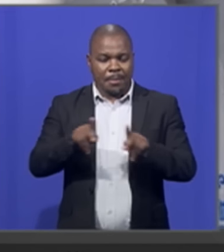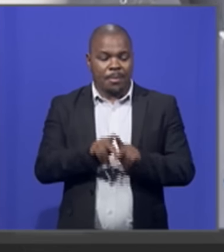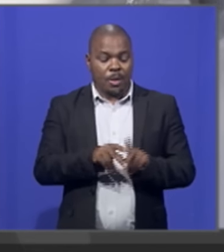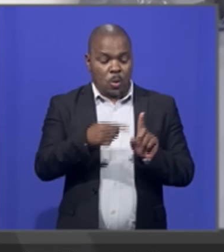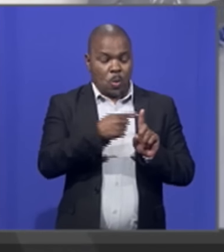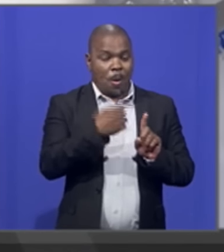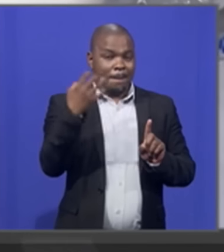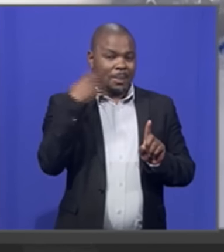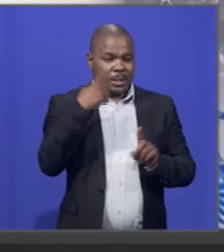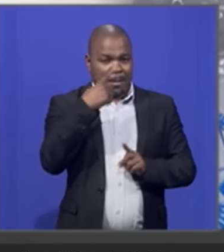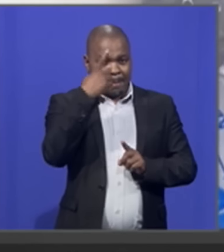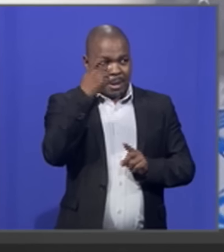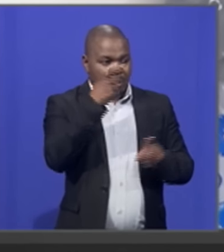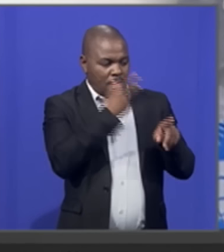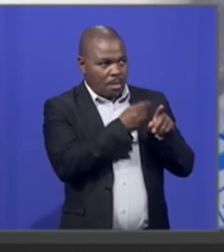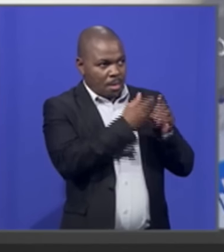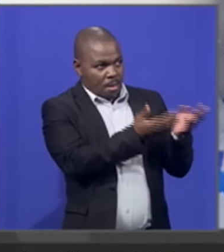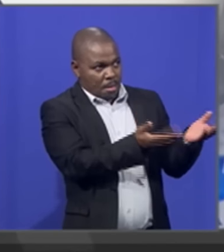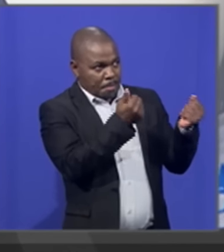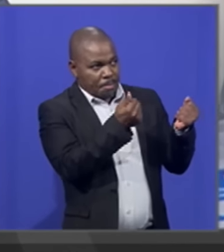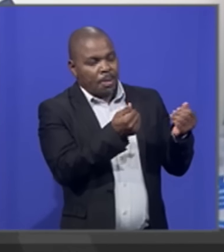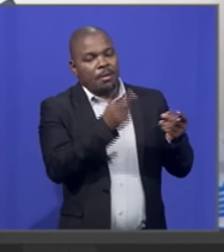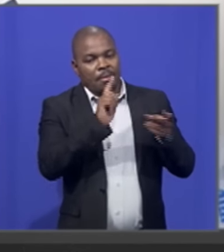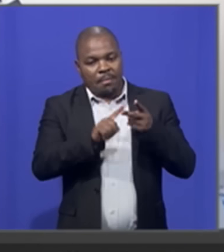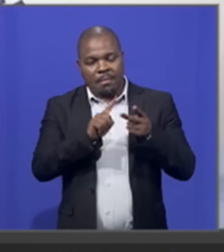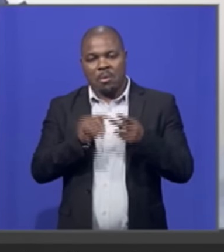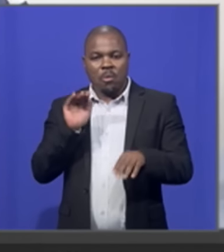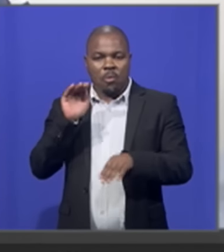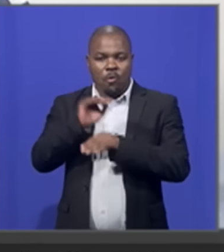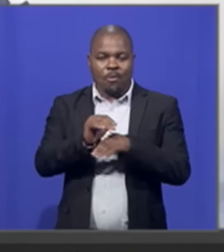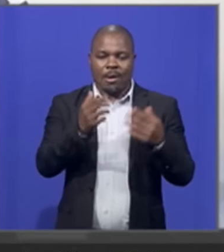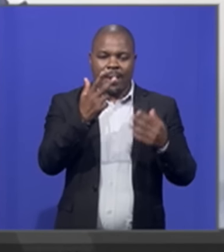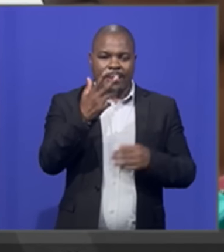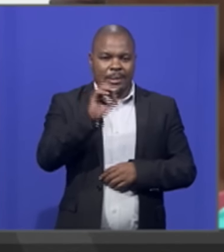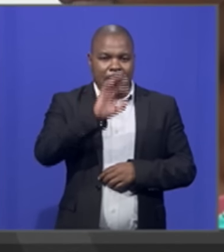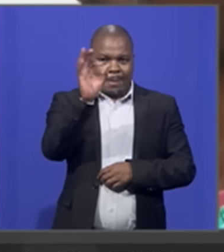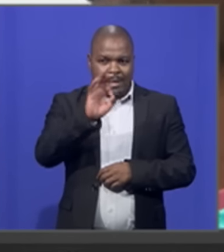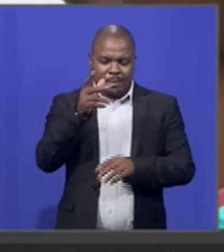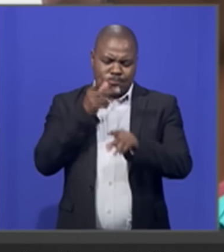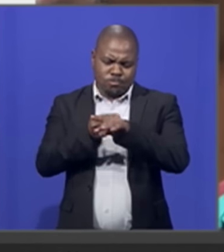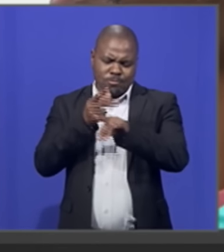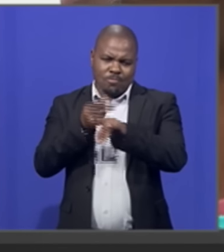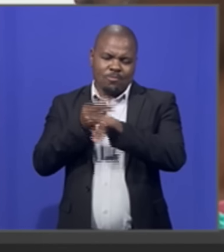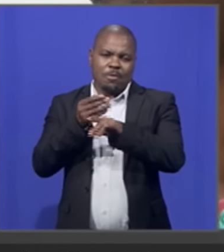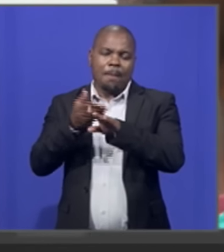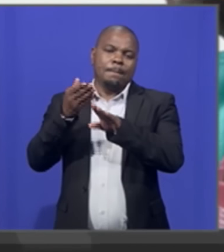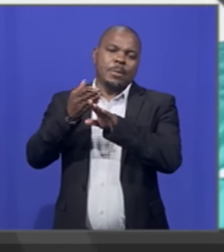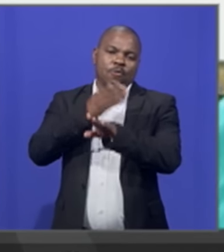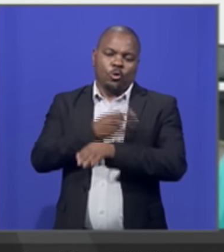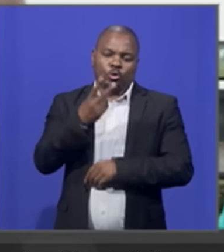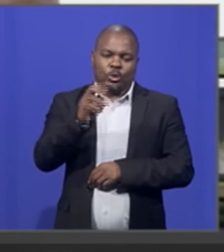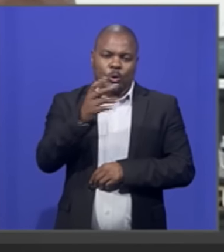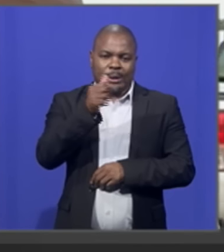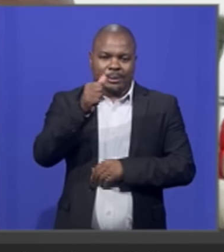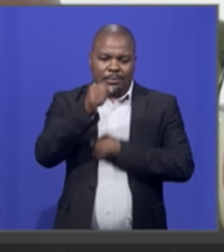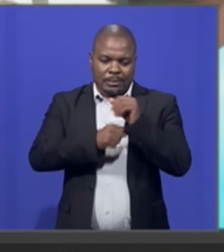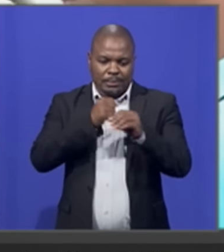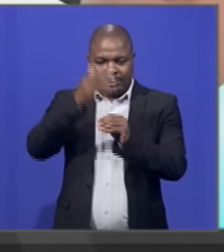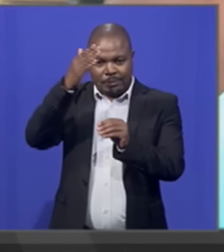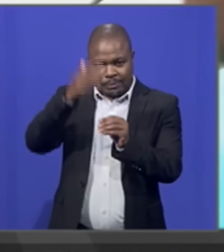fihle gausinyane ka ge ba ikemišeditše go enta diperesente tša go feta tše 30 ka nageng pele ga ngwaga wa 2026 o ikela